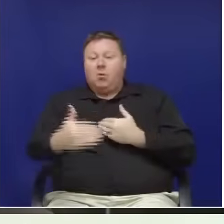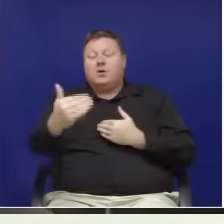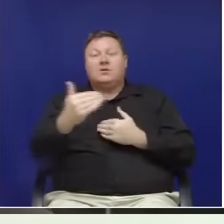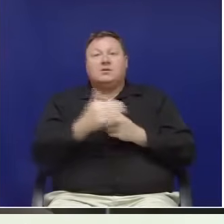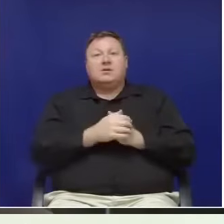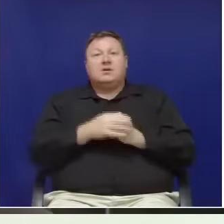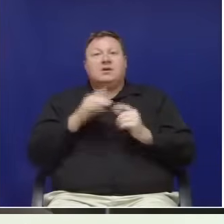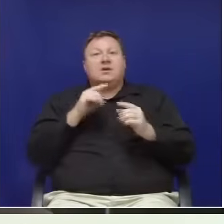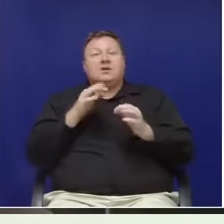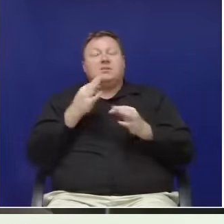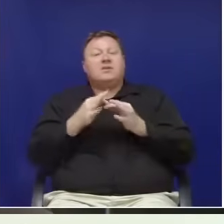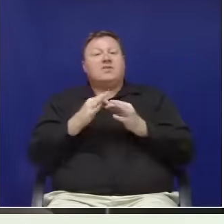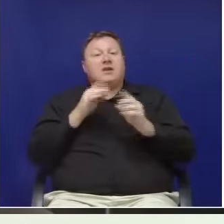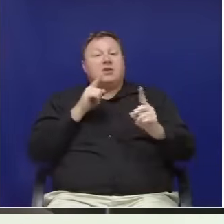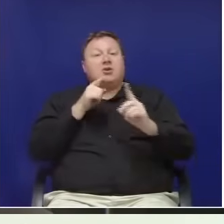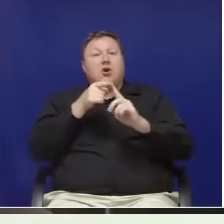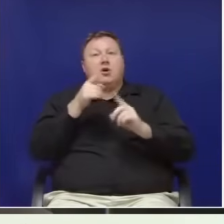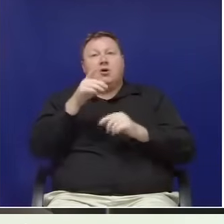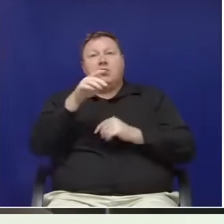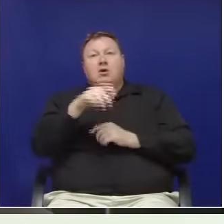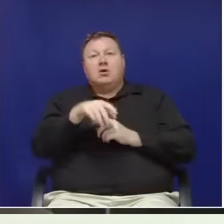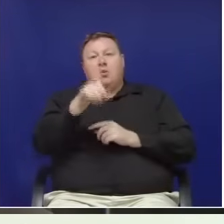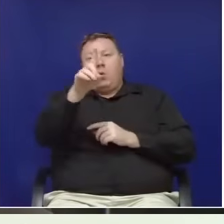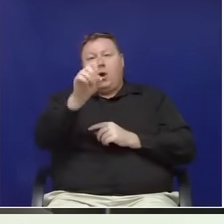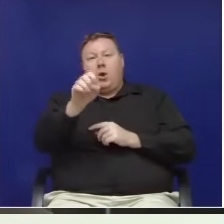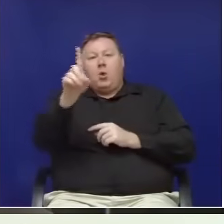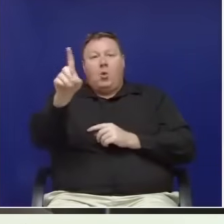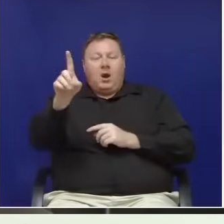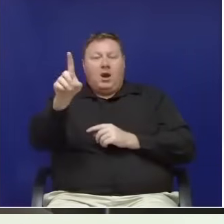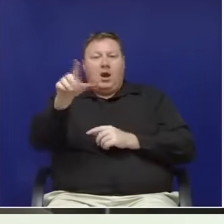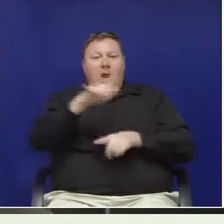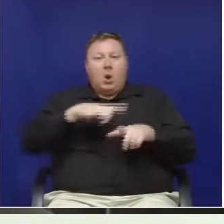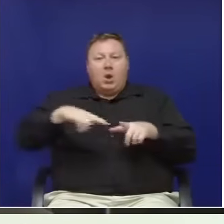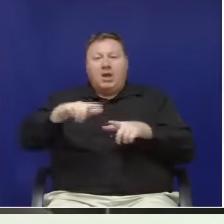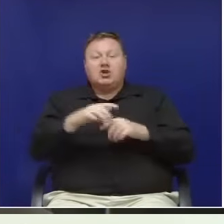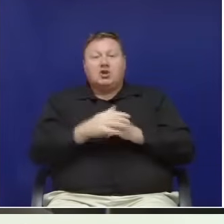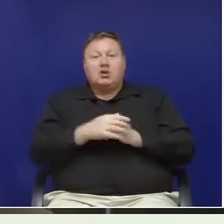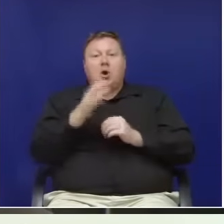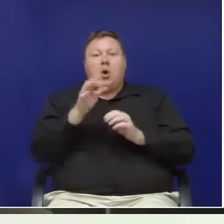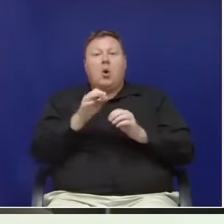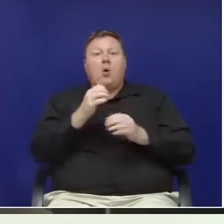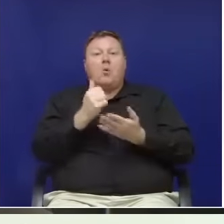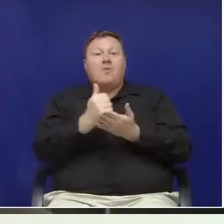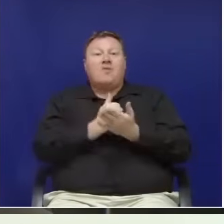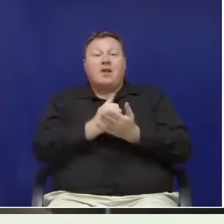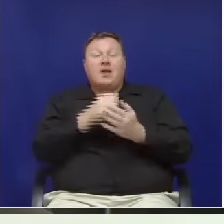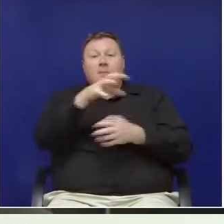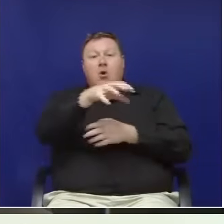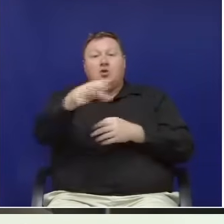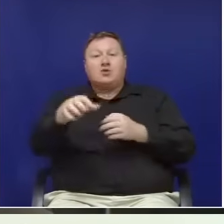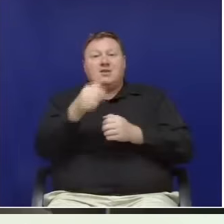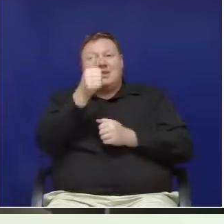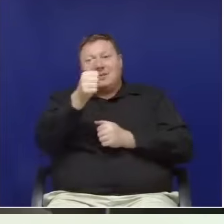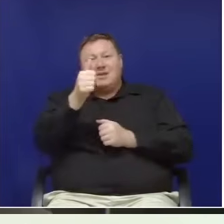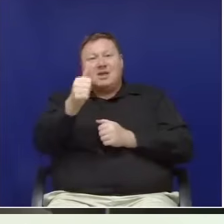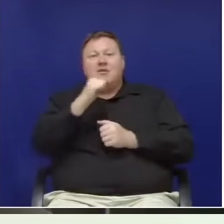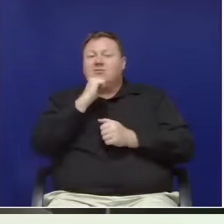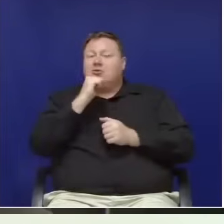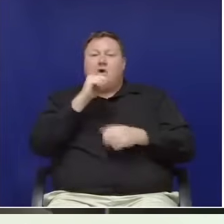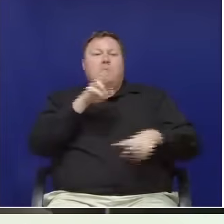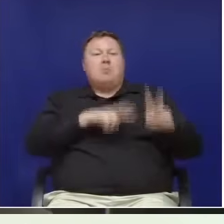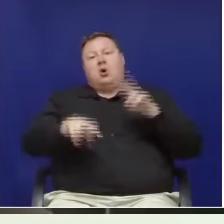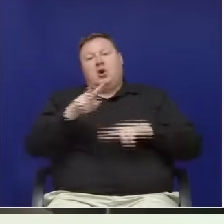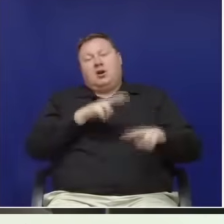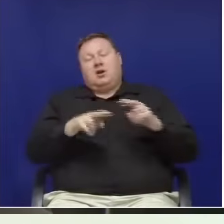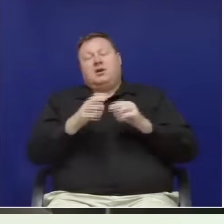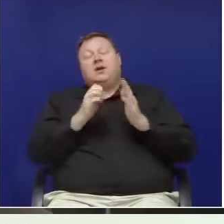specifically targeting, Chair, the 101 locations where Home Affairs branches themselves are not even yet modernized.